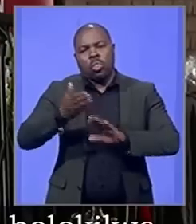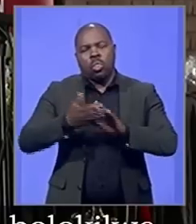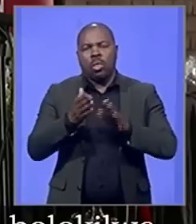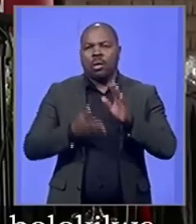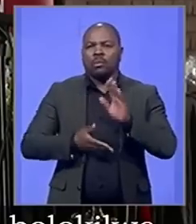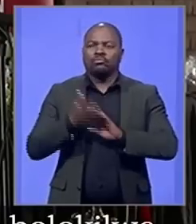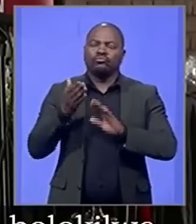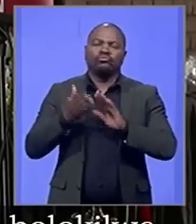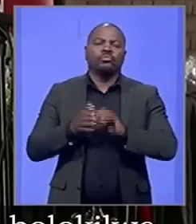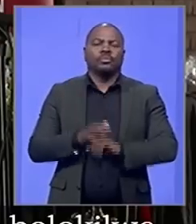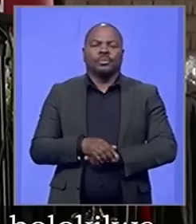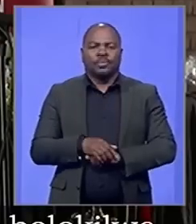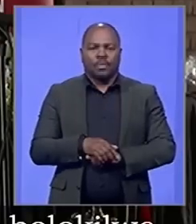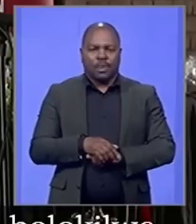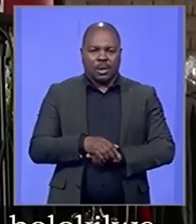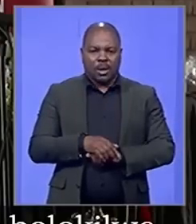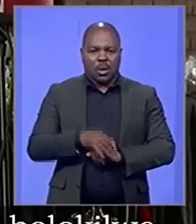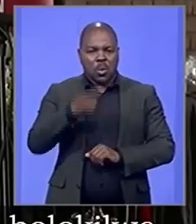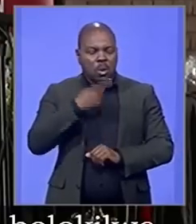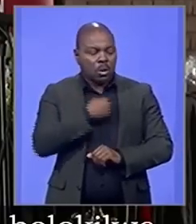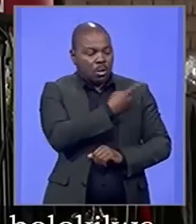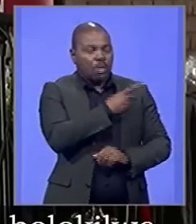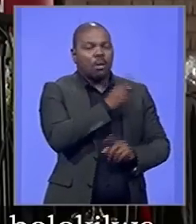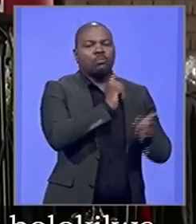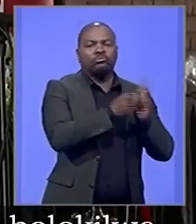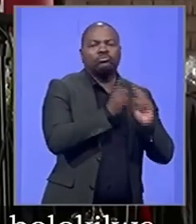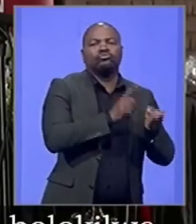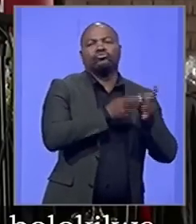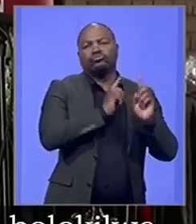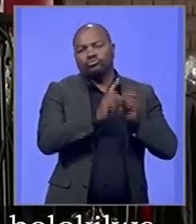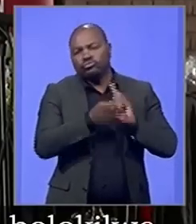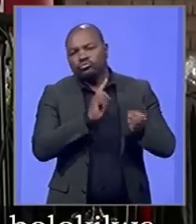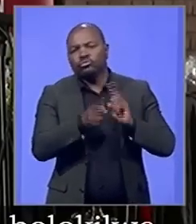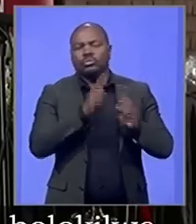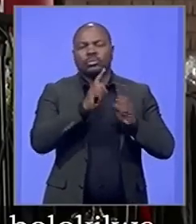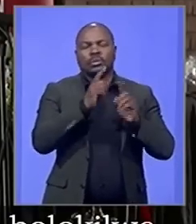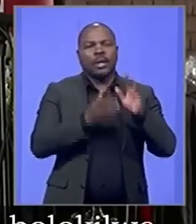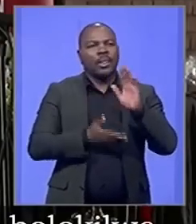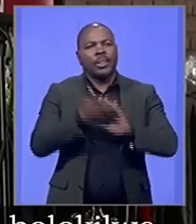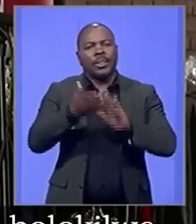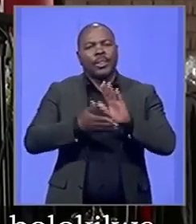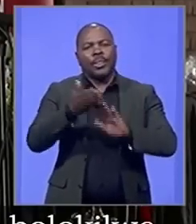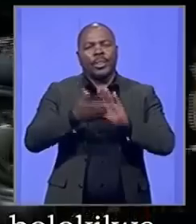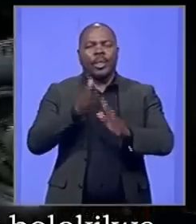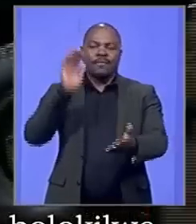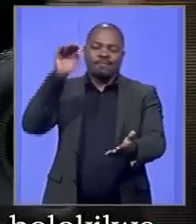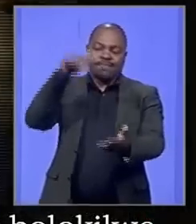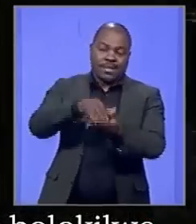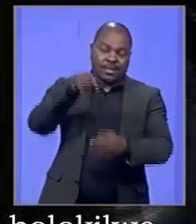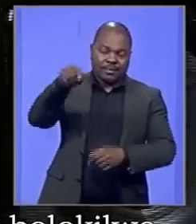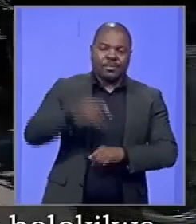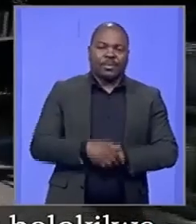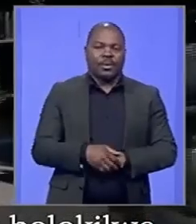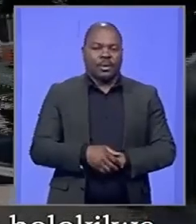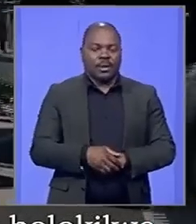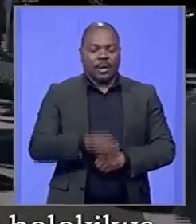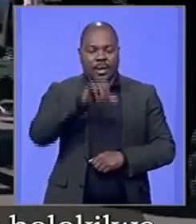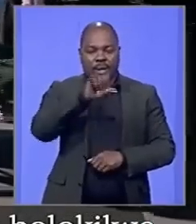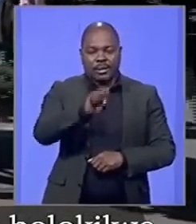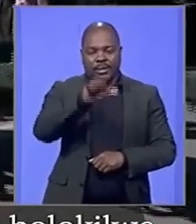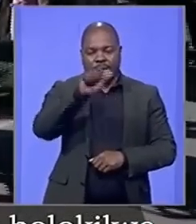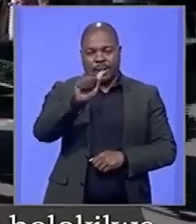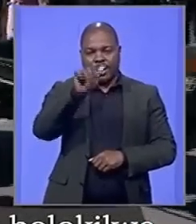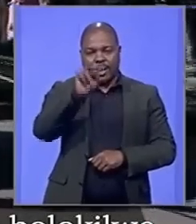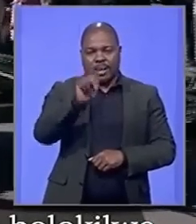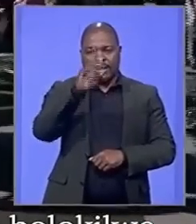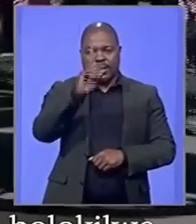traveling, we were having conversation after conversation. We didn't stop until we got there. SANDF e re tla